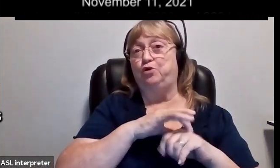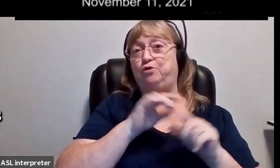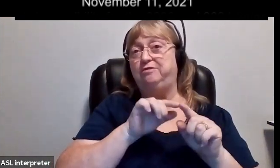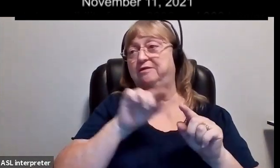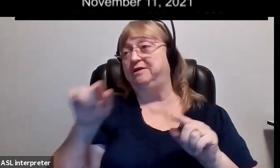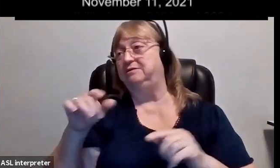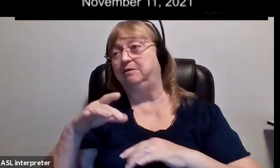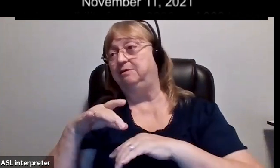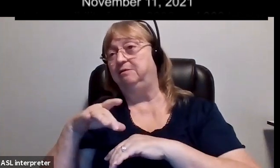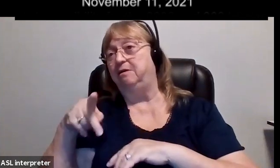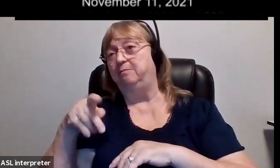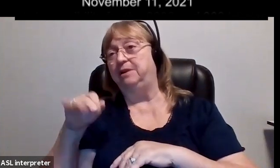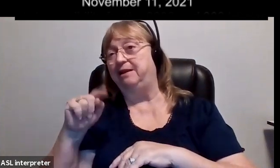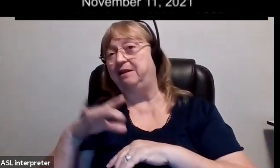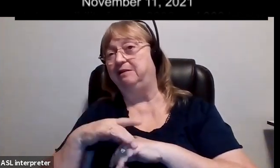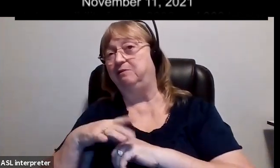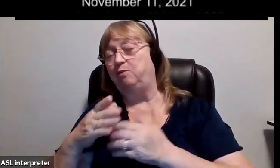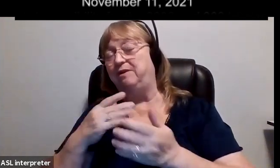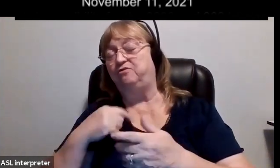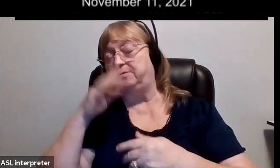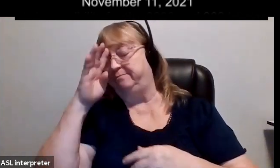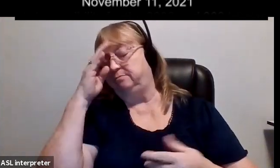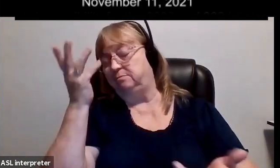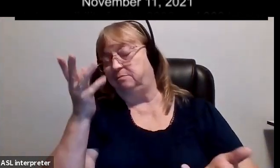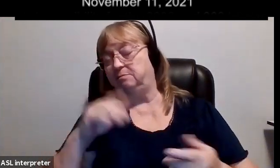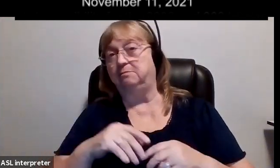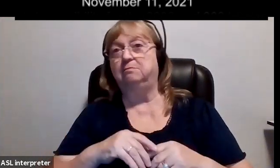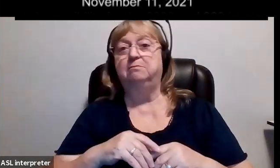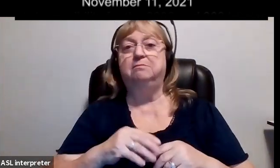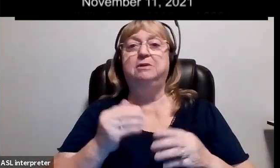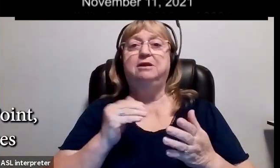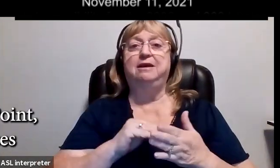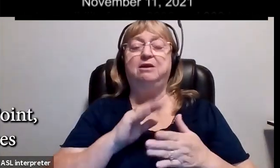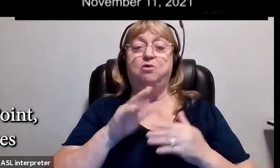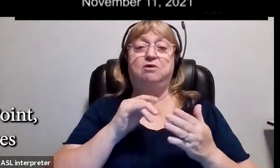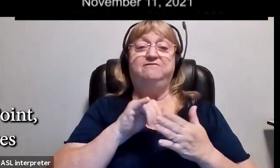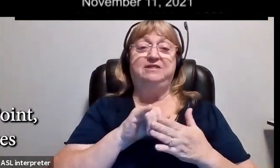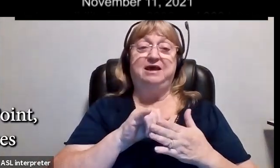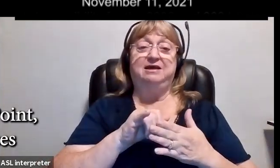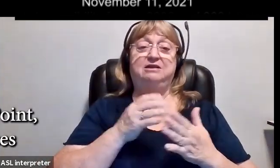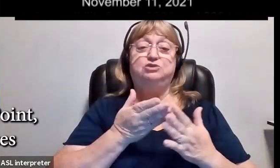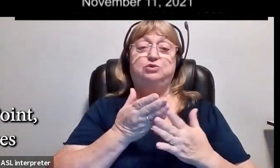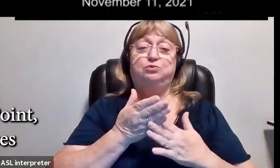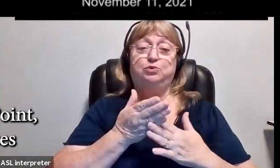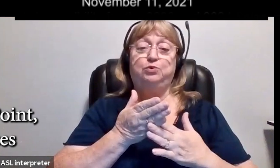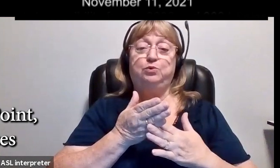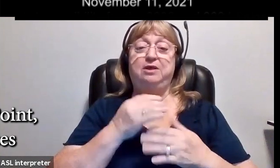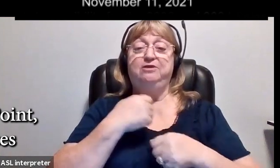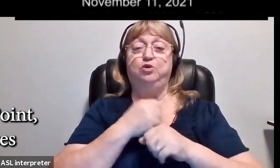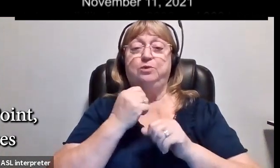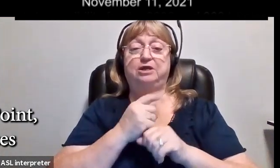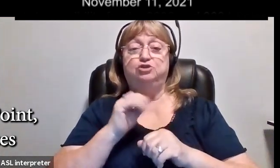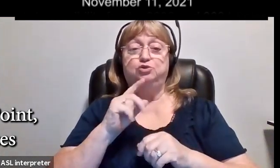planet or whatever. I'm just making stuff up. And again, you get to all of this through the creation tools